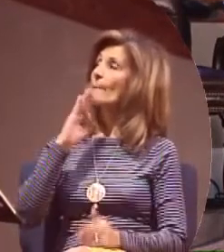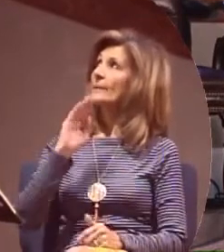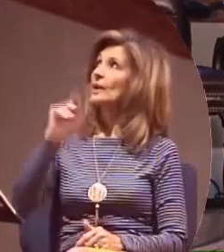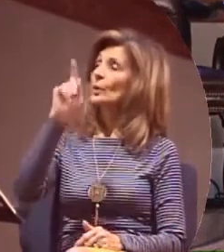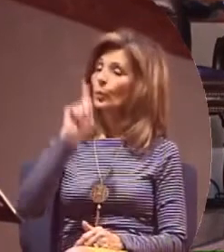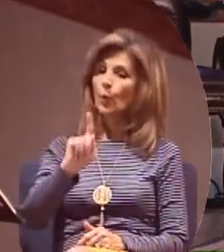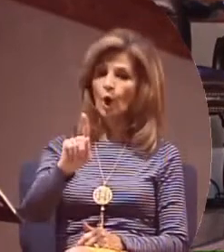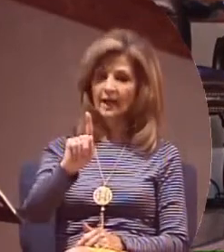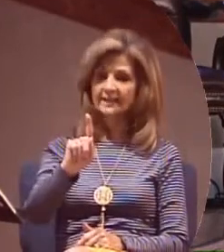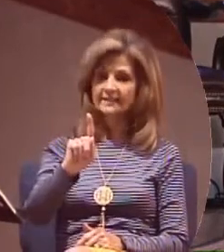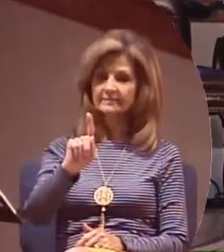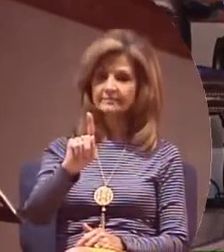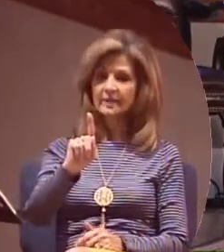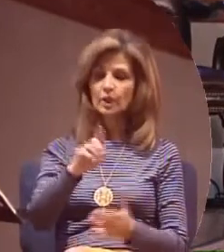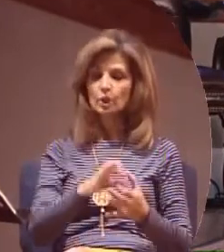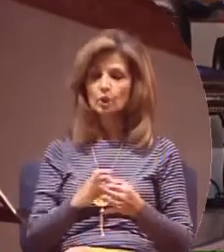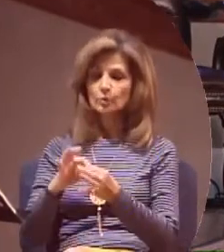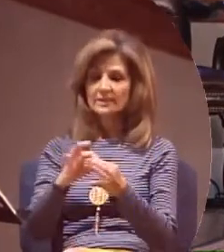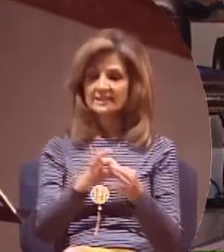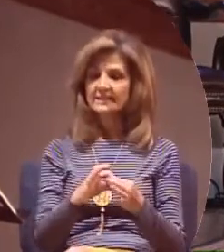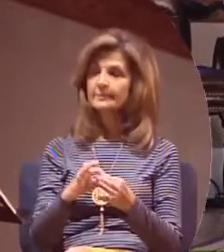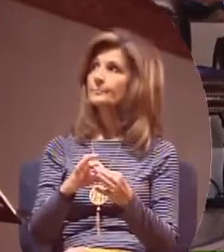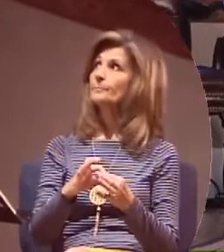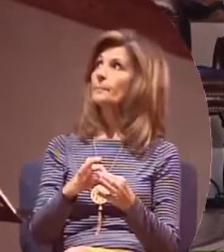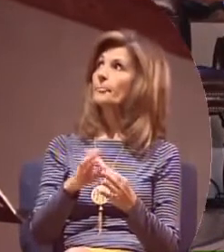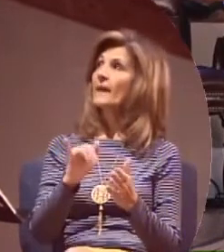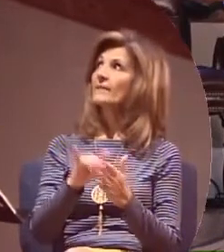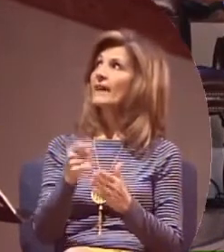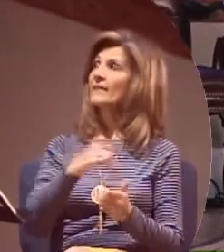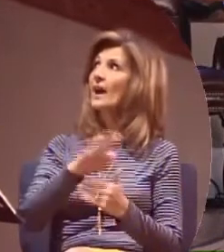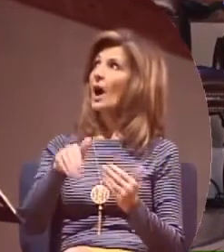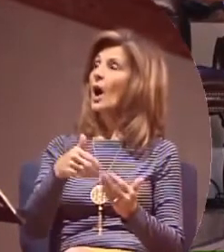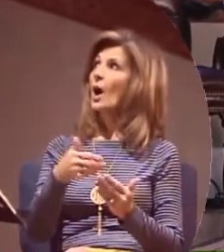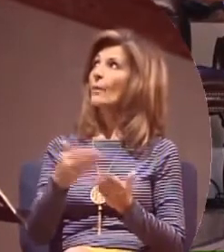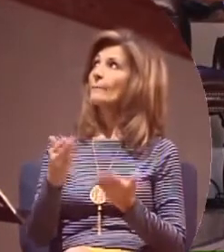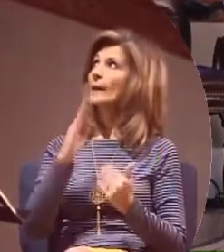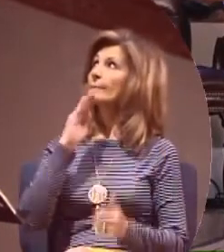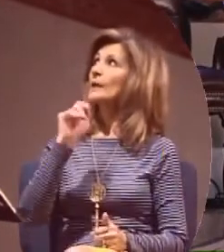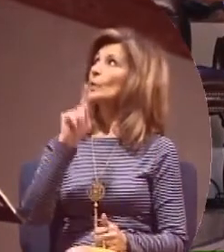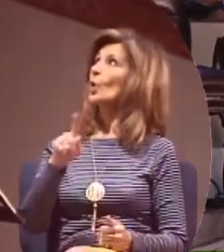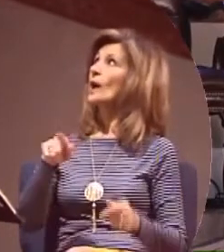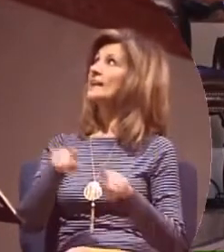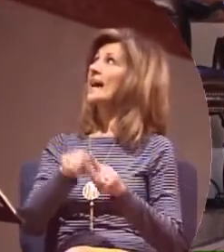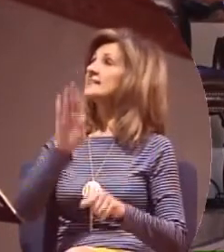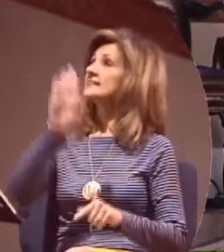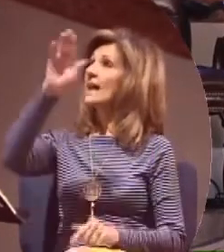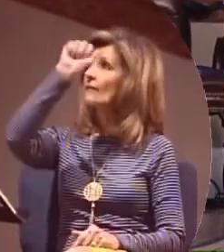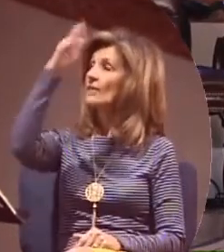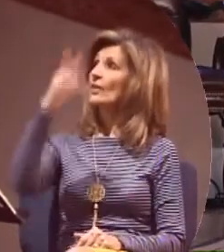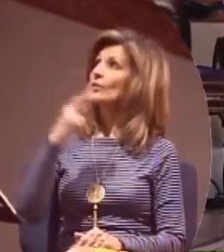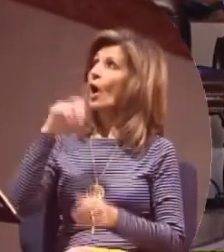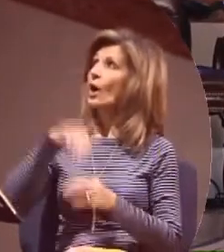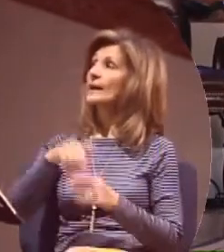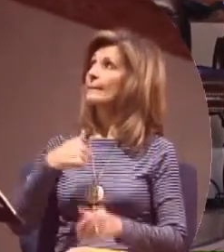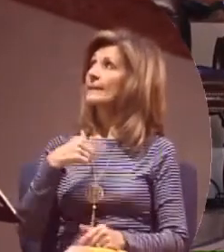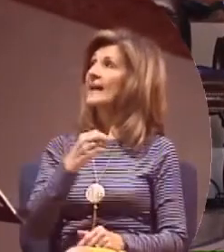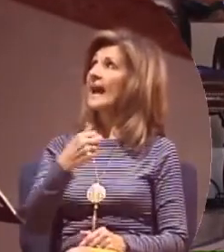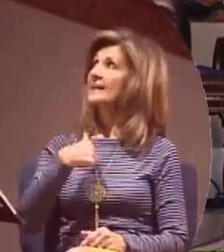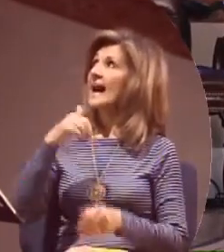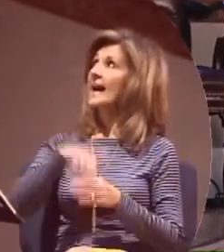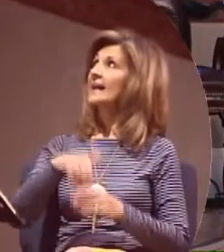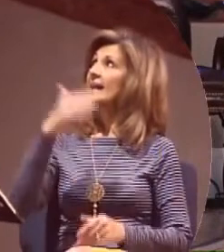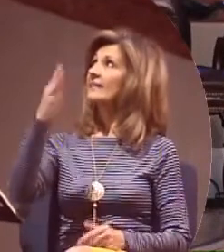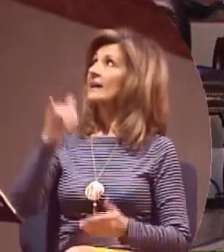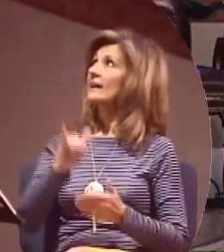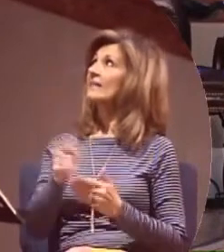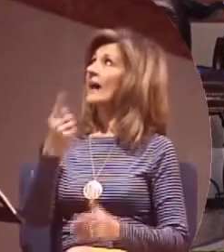what? Unity. That they may all be one, as thou, Father, art in me, and I in them, that they also